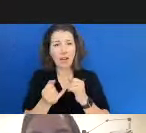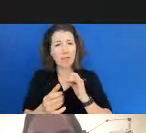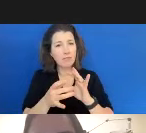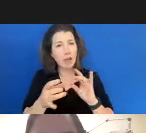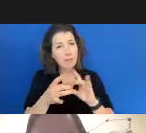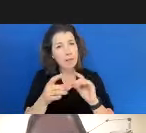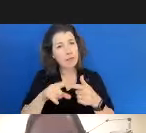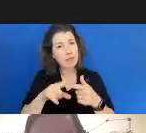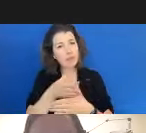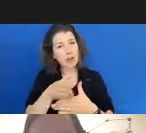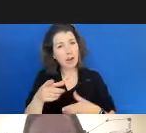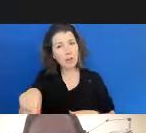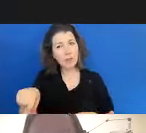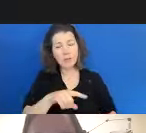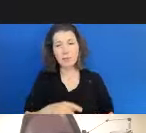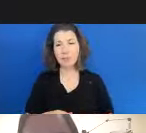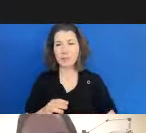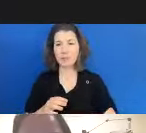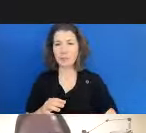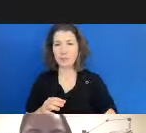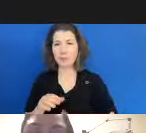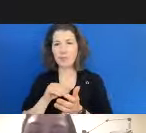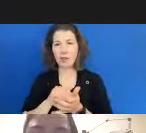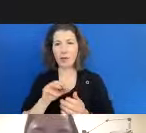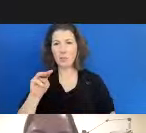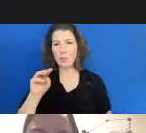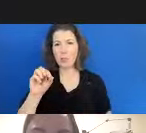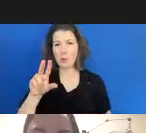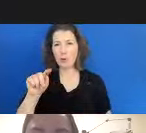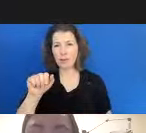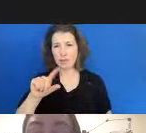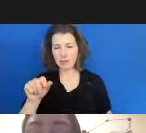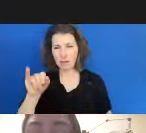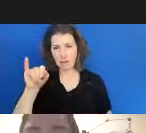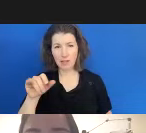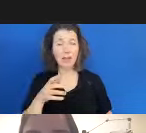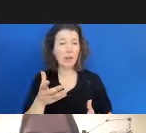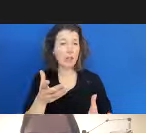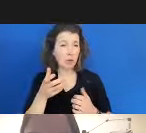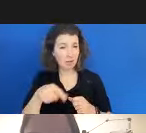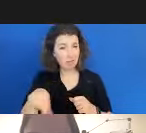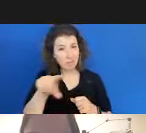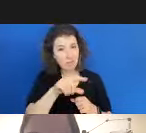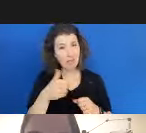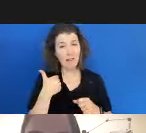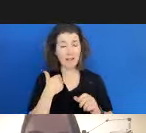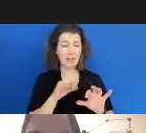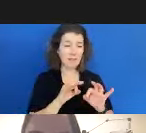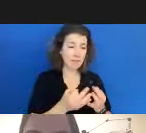Yeah, of course. I just want whoever has a loved one who's going